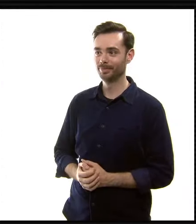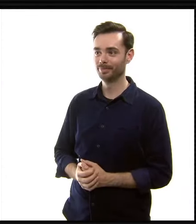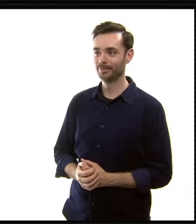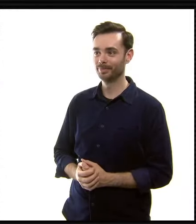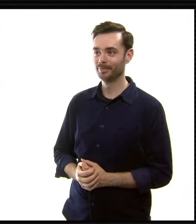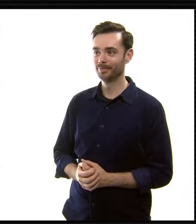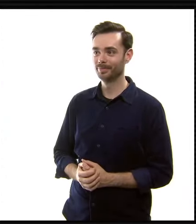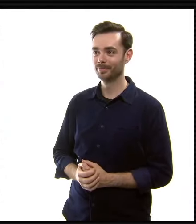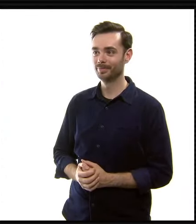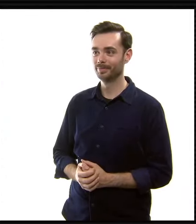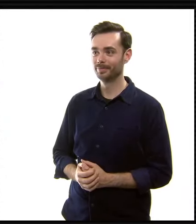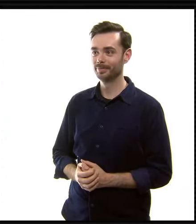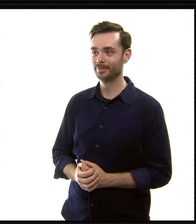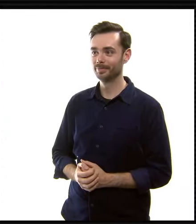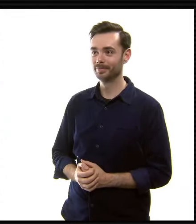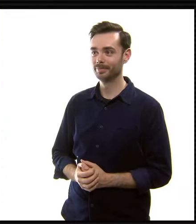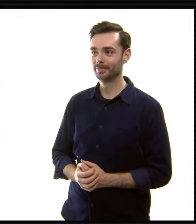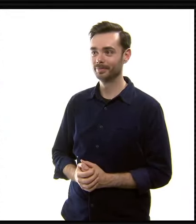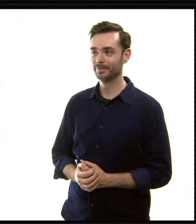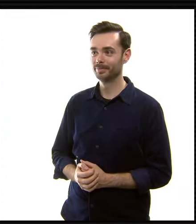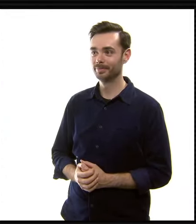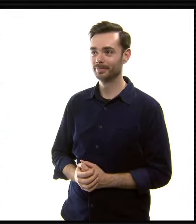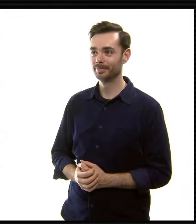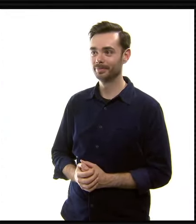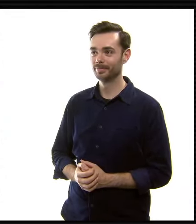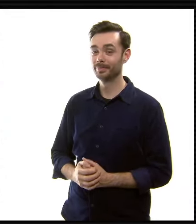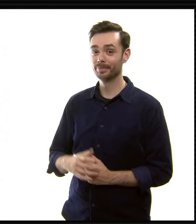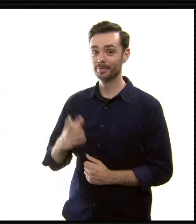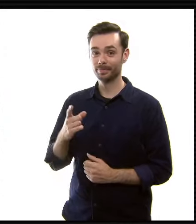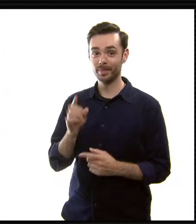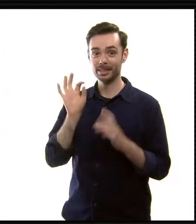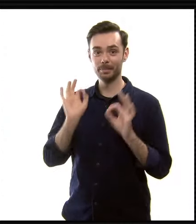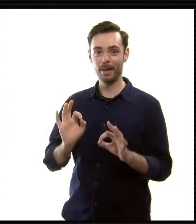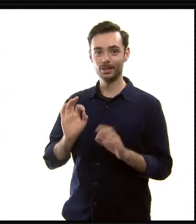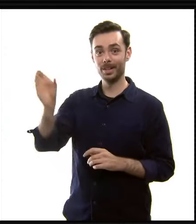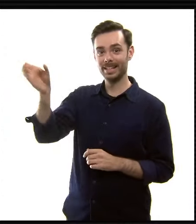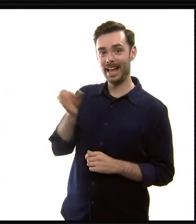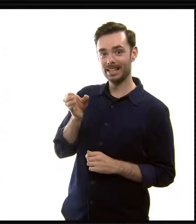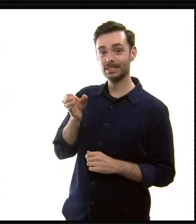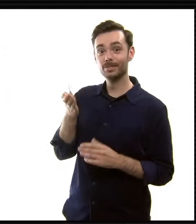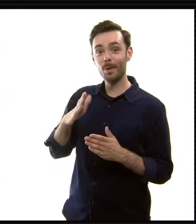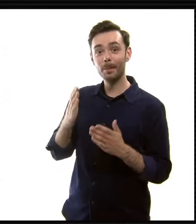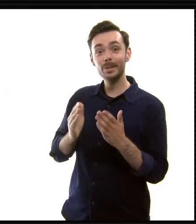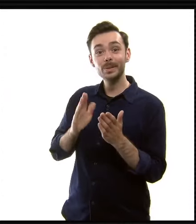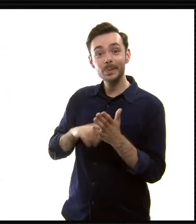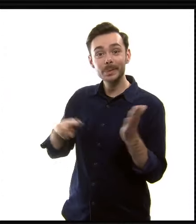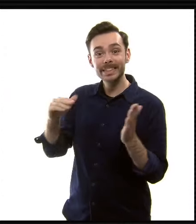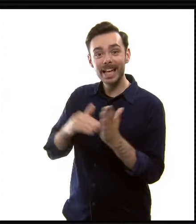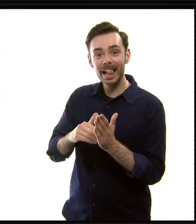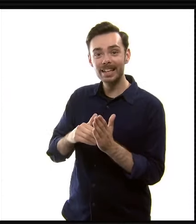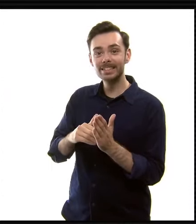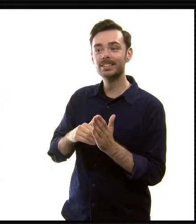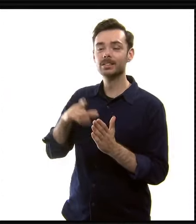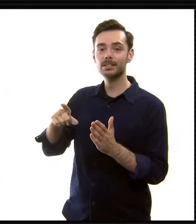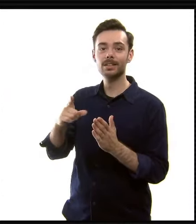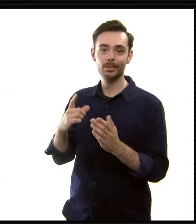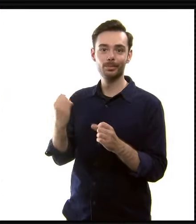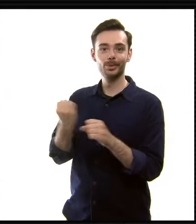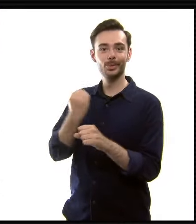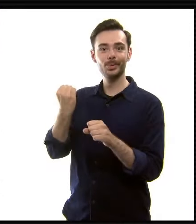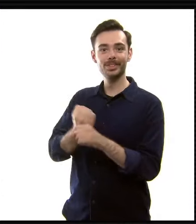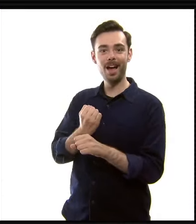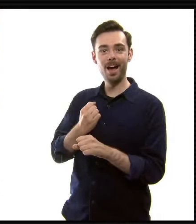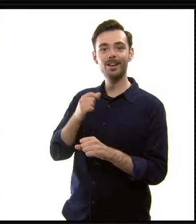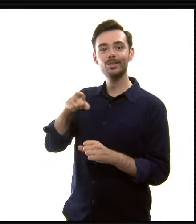lot more, we have a very special guest joining us live all the way from New Zealand. It is the magnificent producer of Avatar,